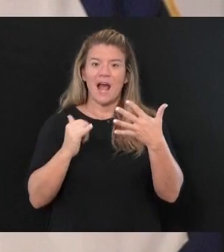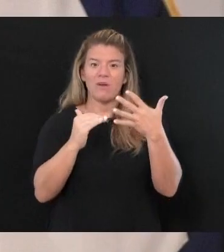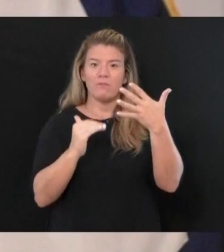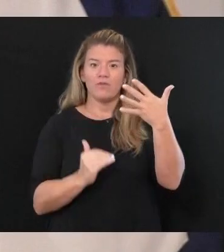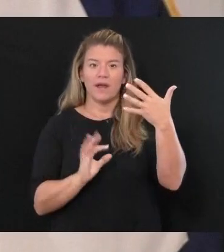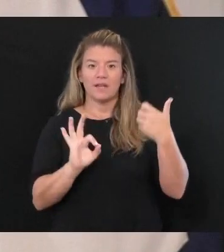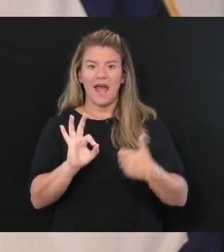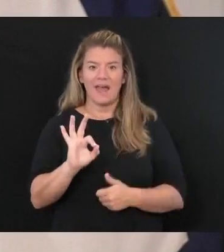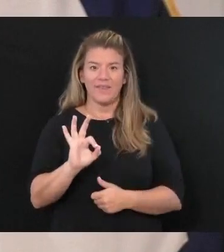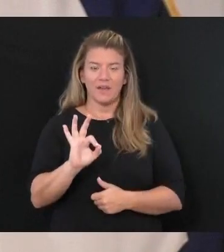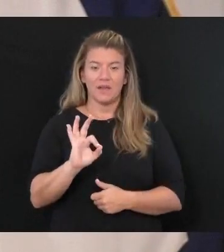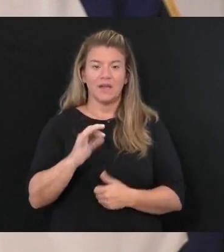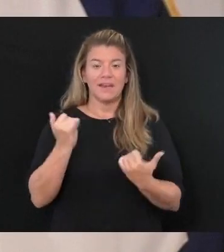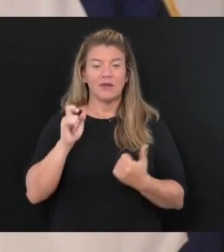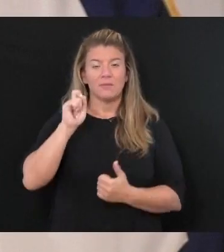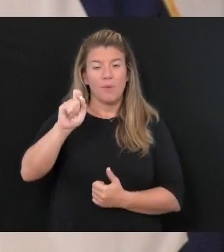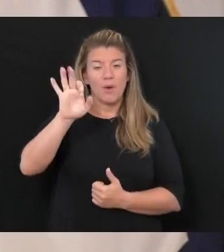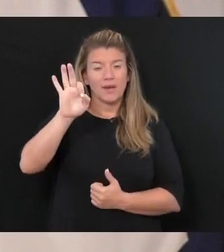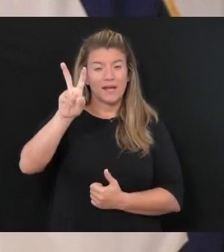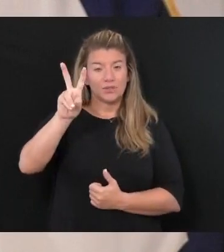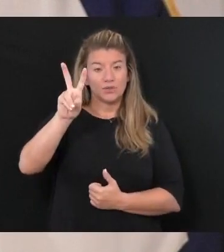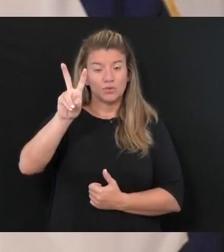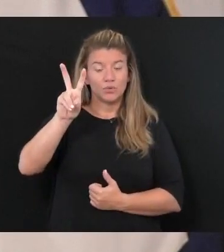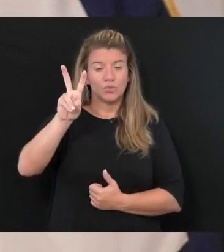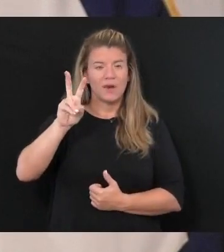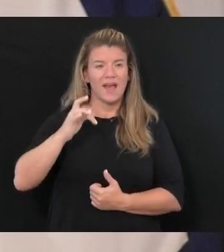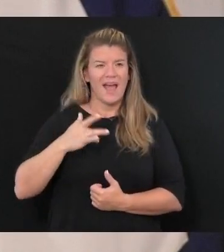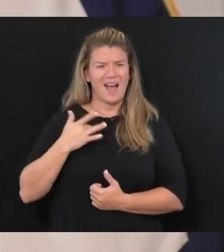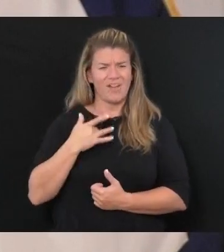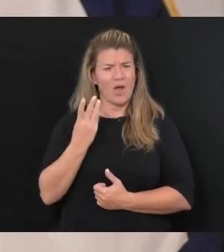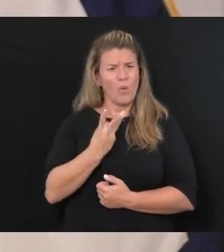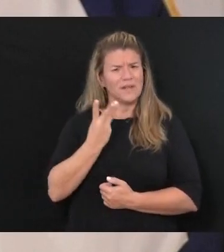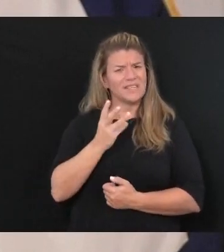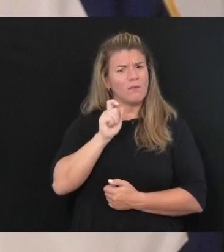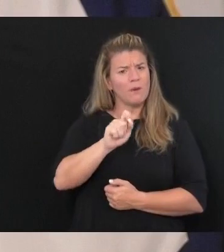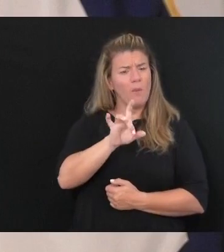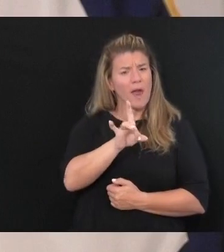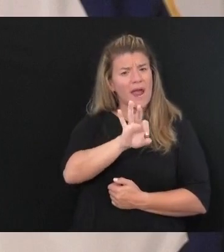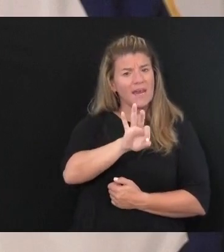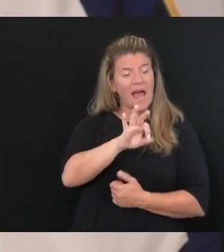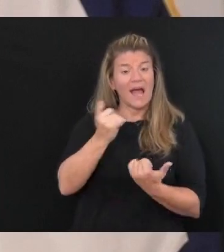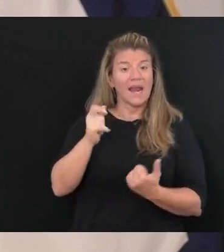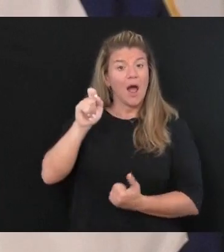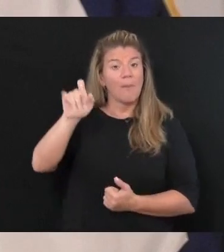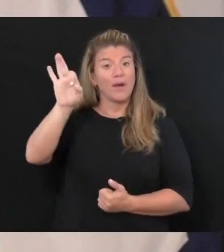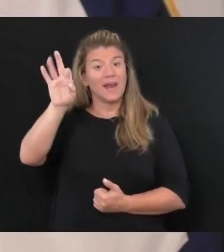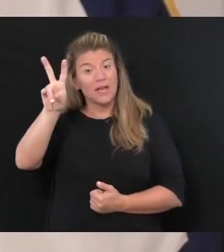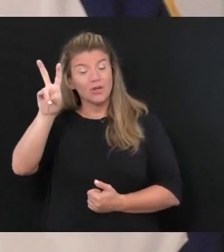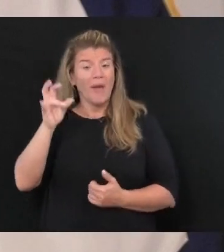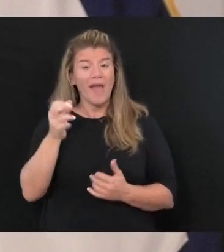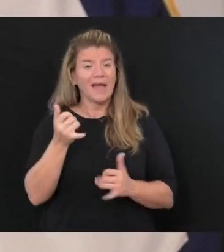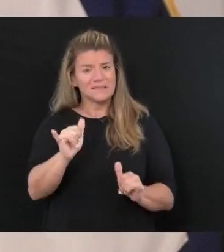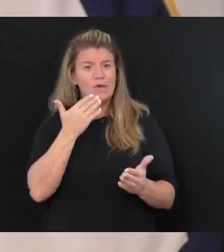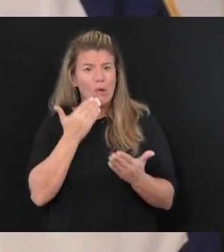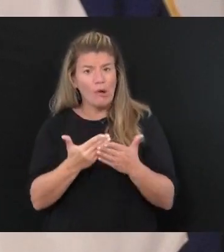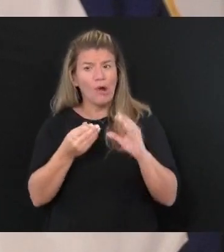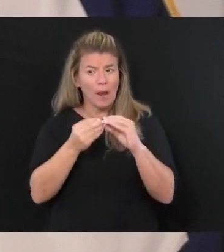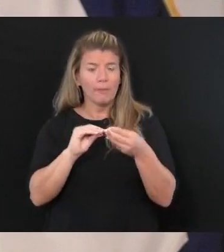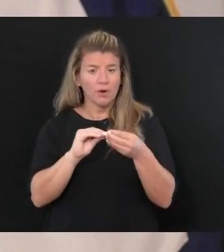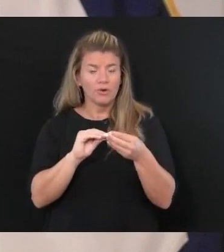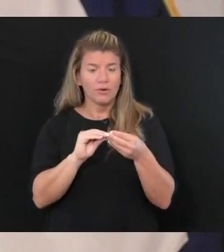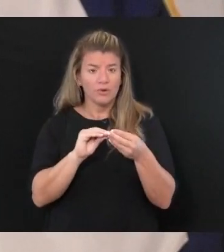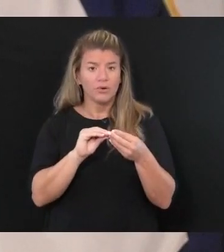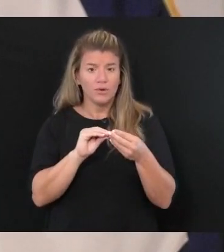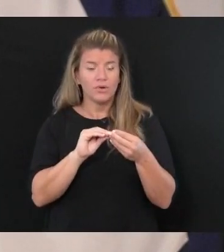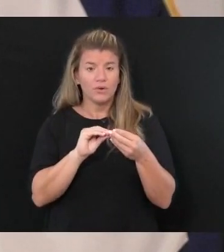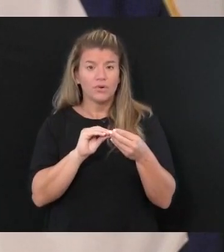at 0.92. I think that jumped back from 0.89. Still a pretty good number, you